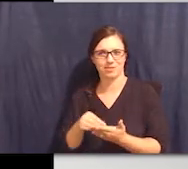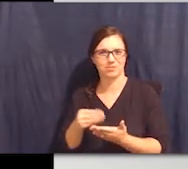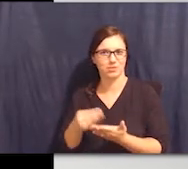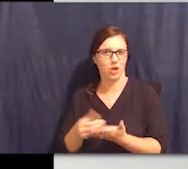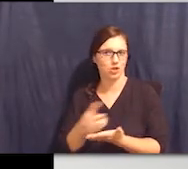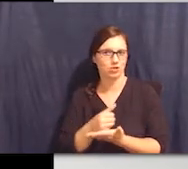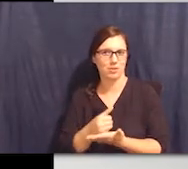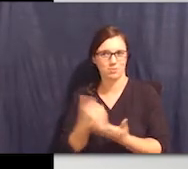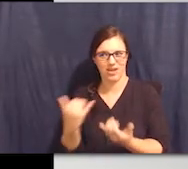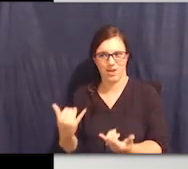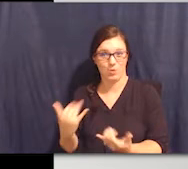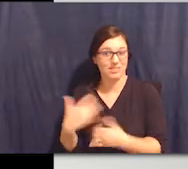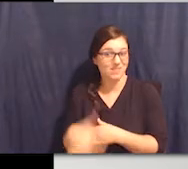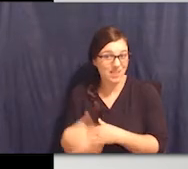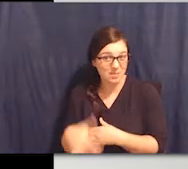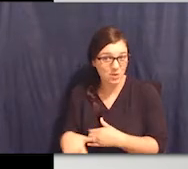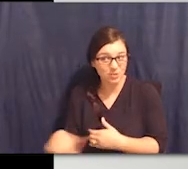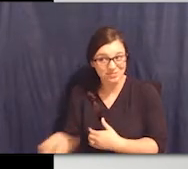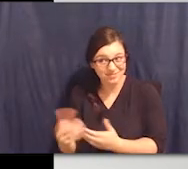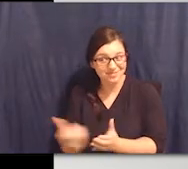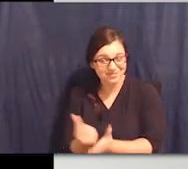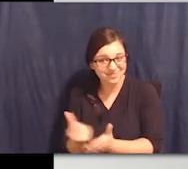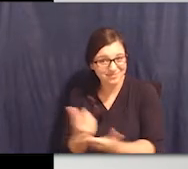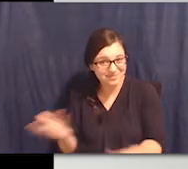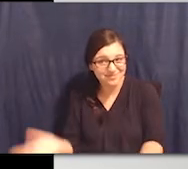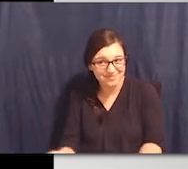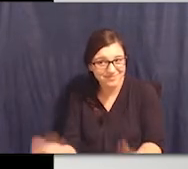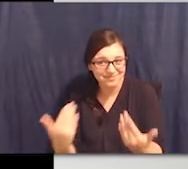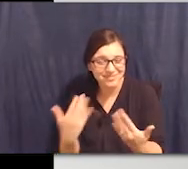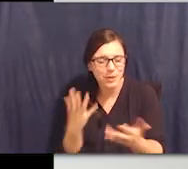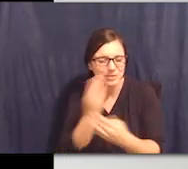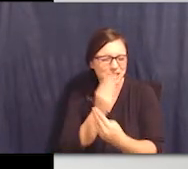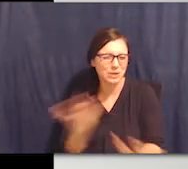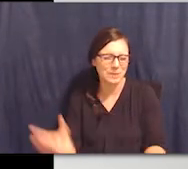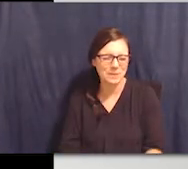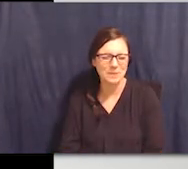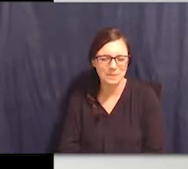and it's available for you guys. So I wanted to share that.